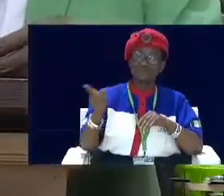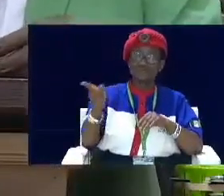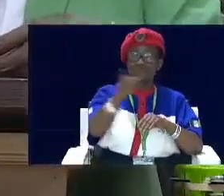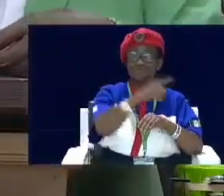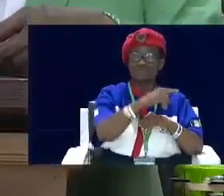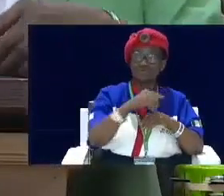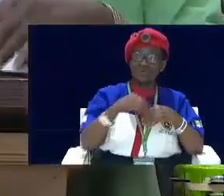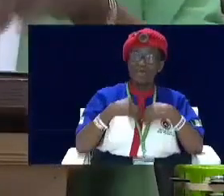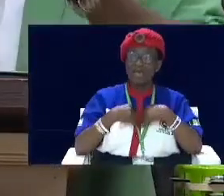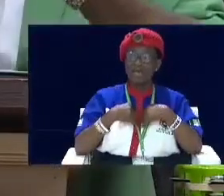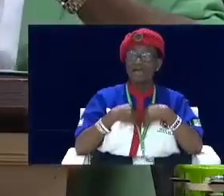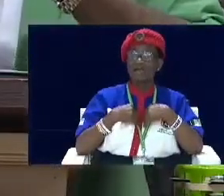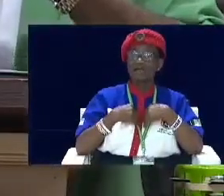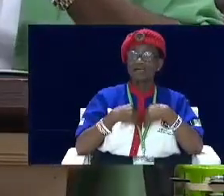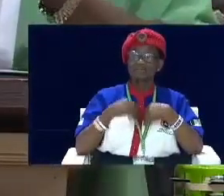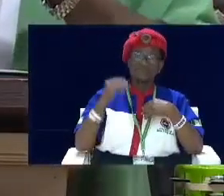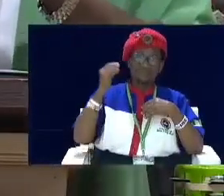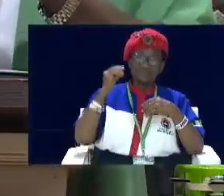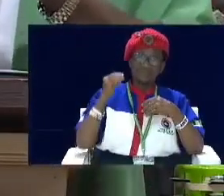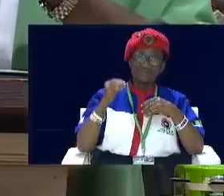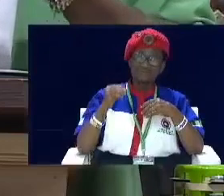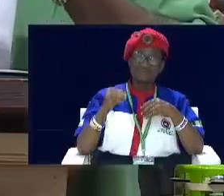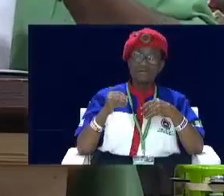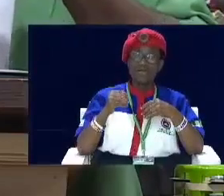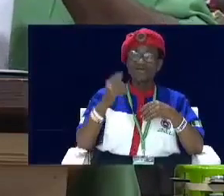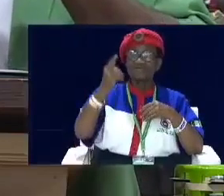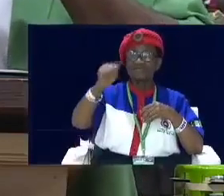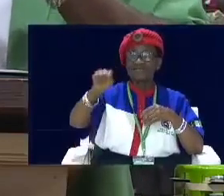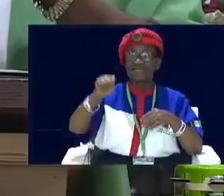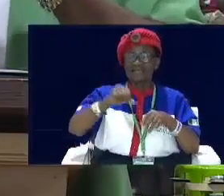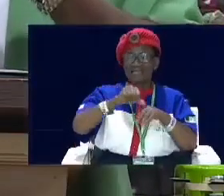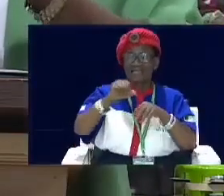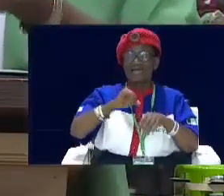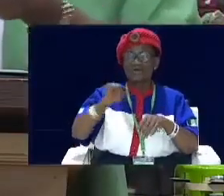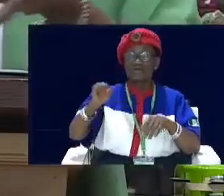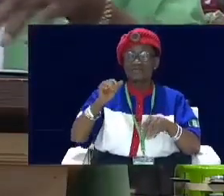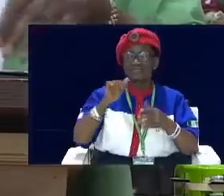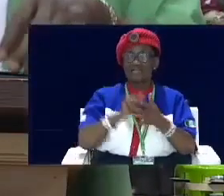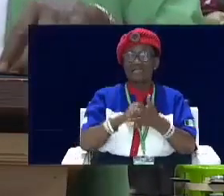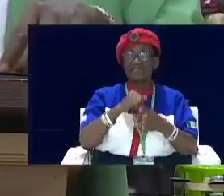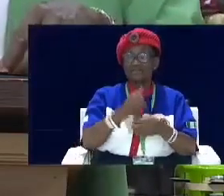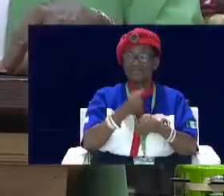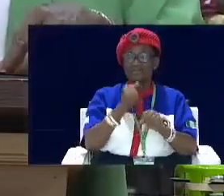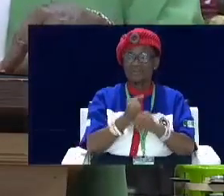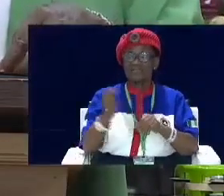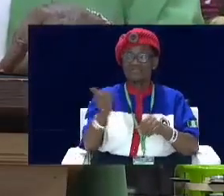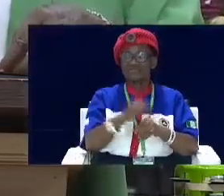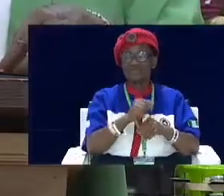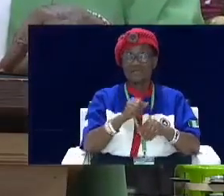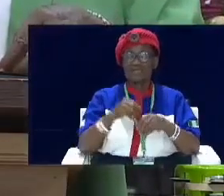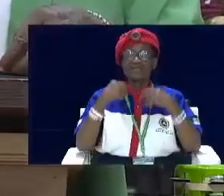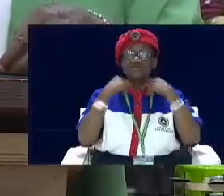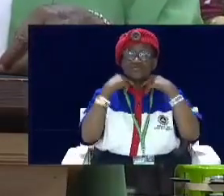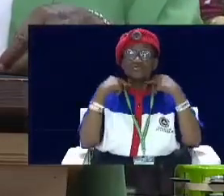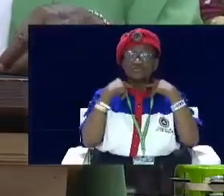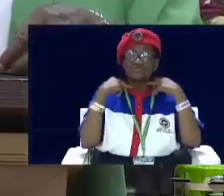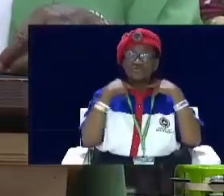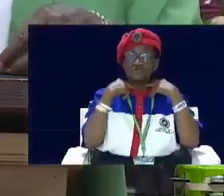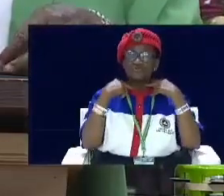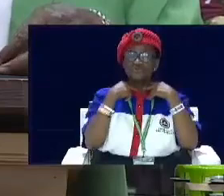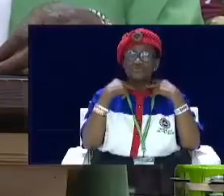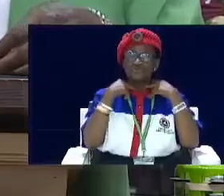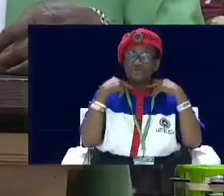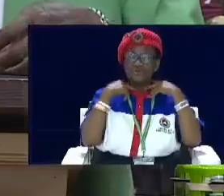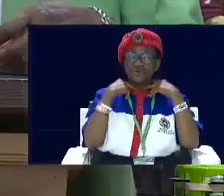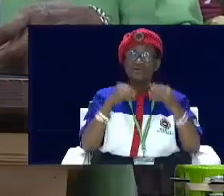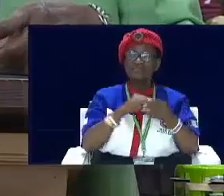have that anointing that makes you a yoke destroyer. O wa ni ìfàmì òróró yàn náà tó sọ di